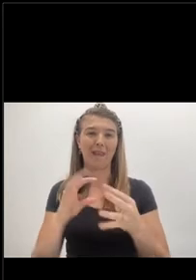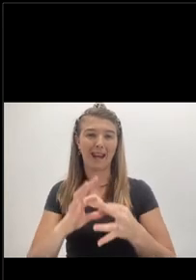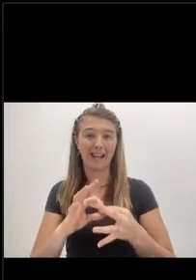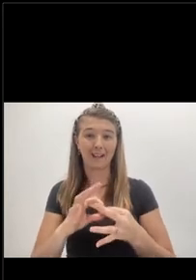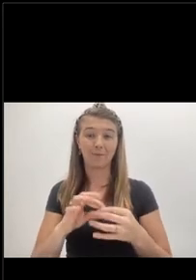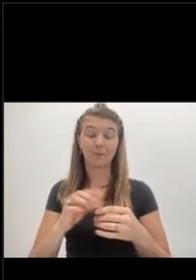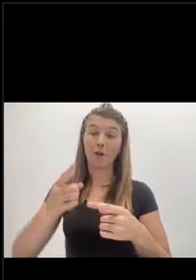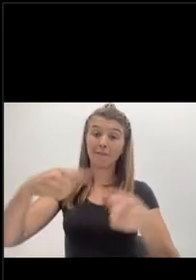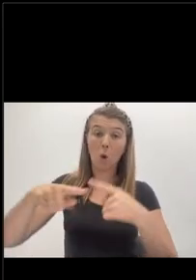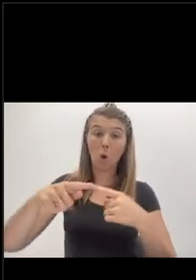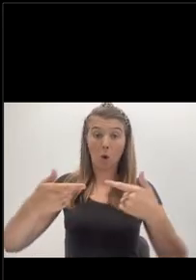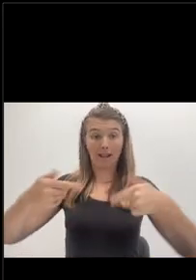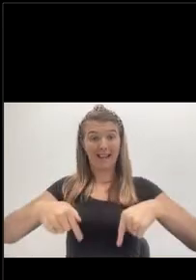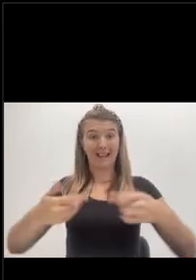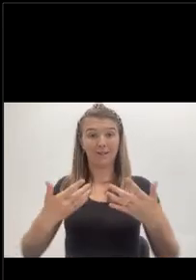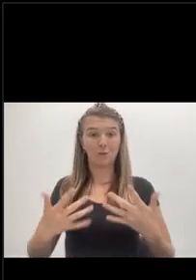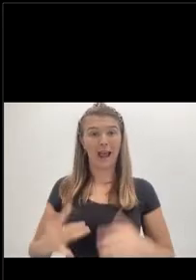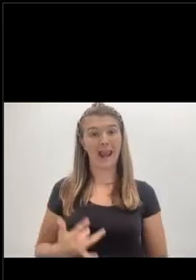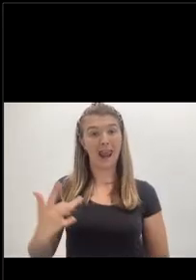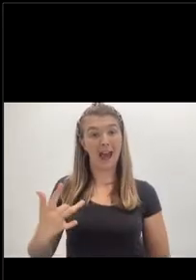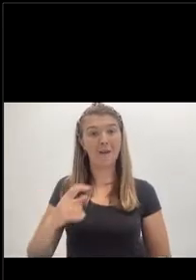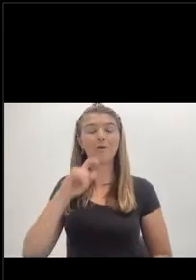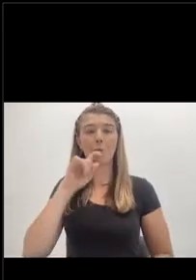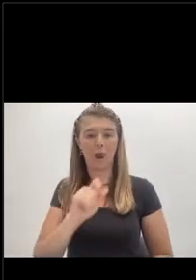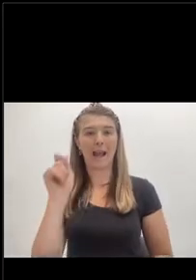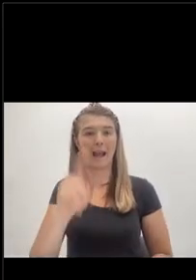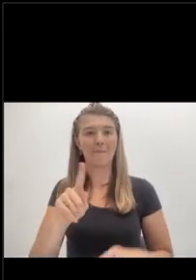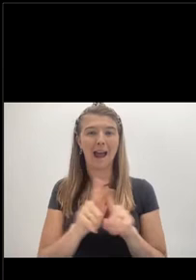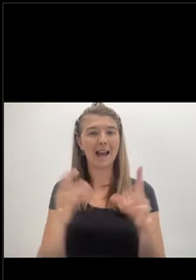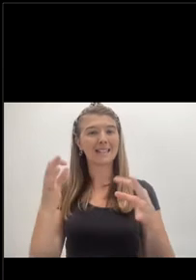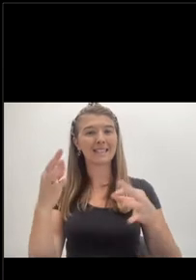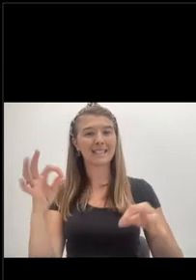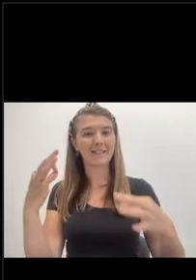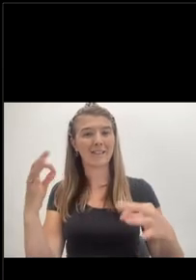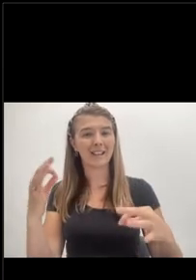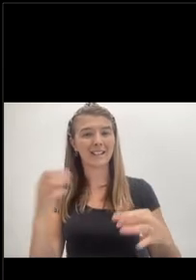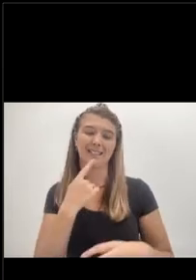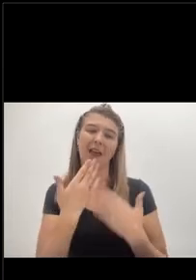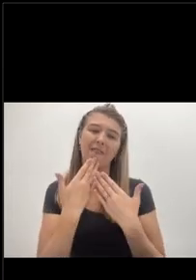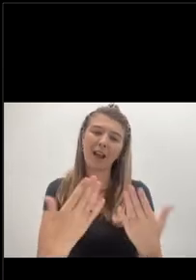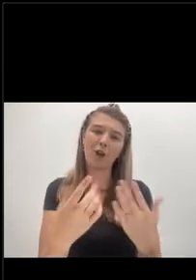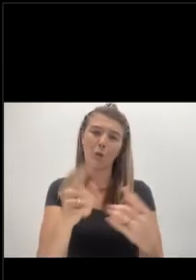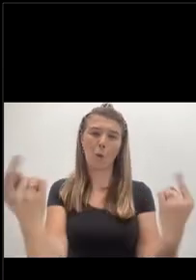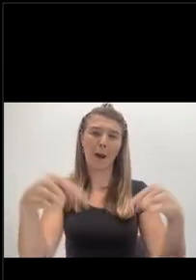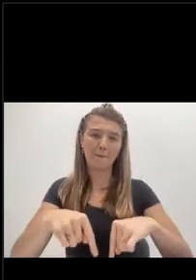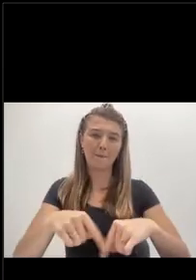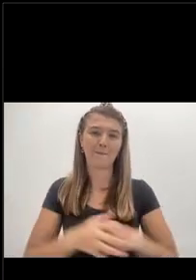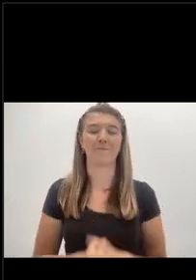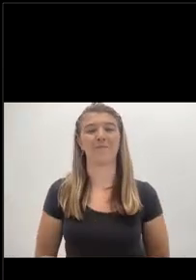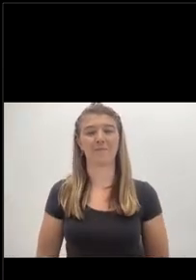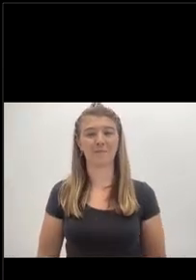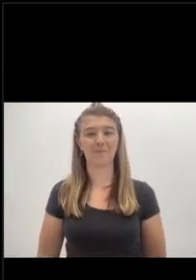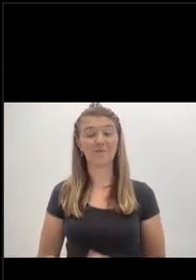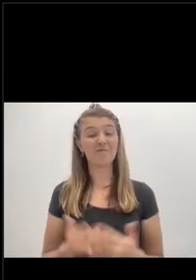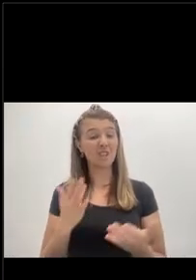send you in the same email a certificate. That's just our way of saying thanks, is through that certificate of attendance. So that's all you